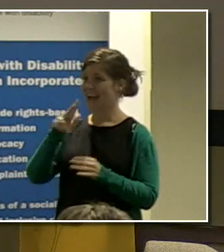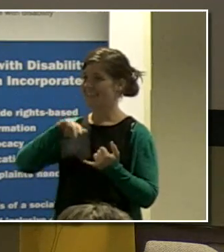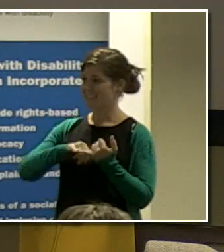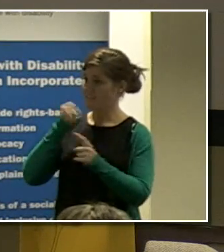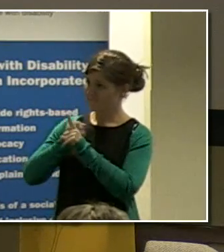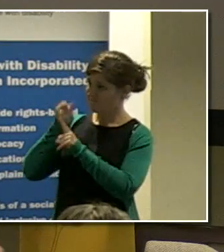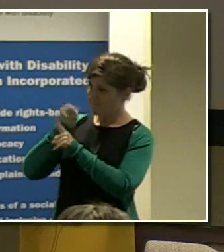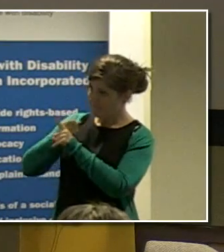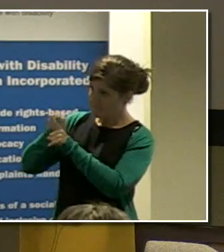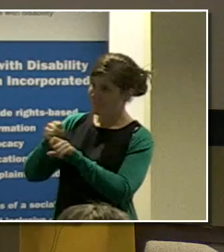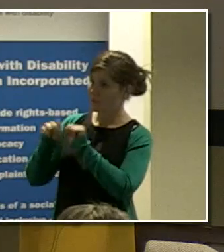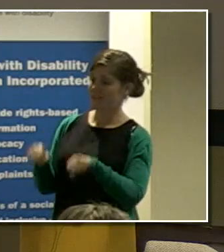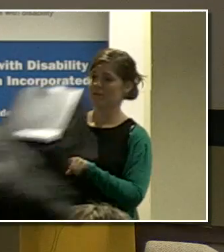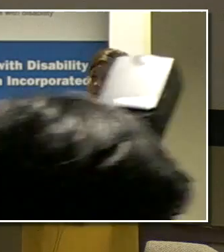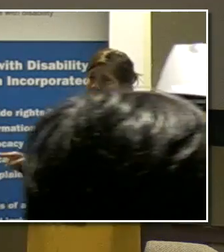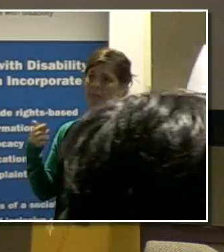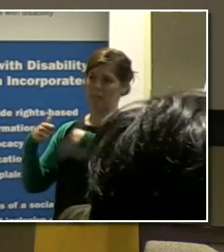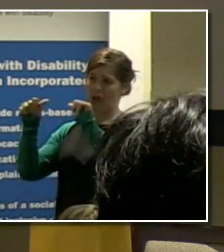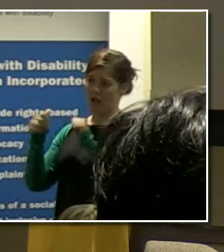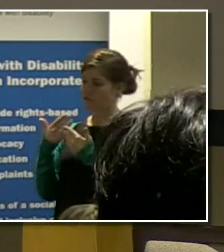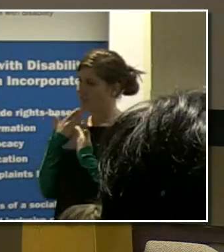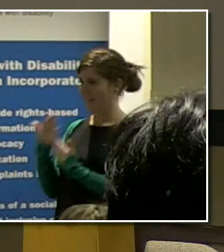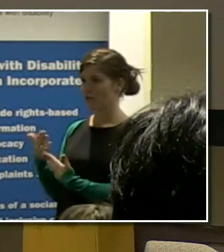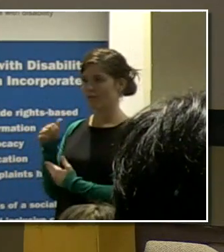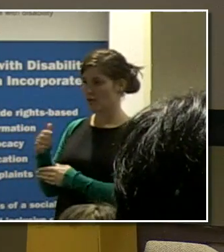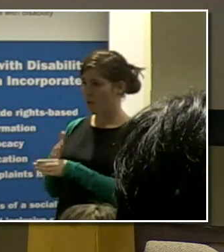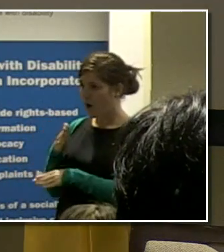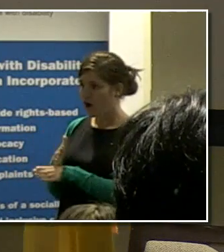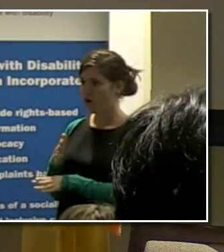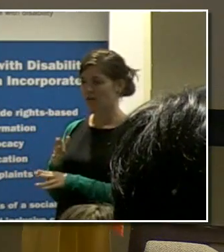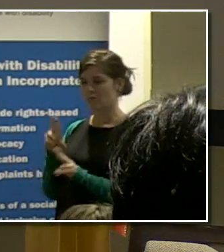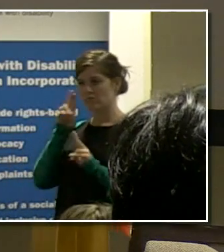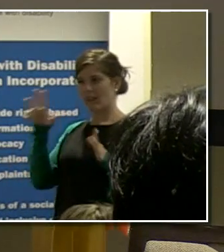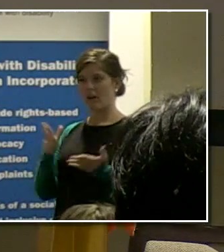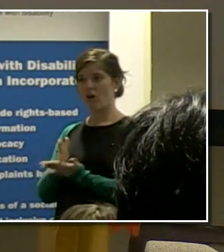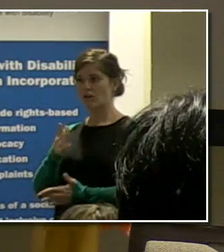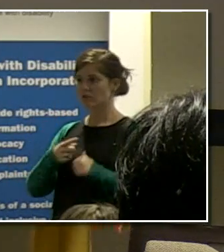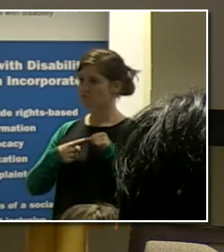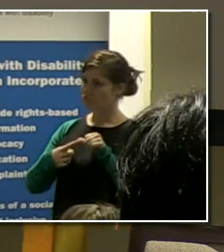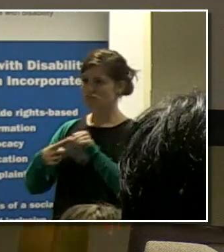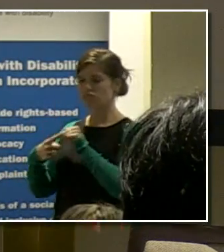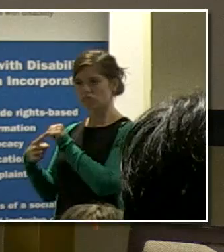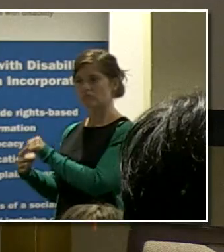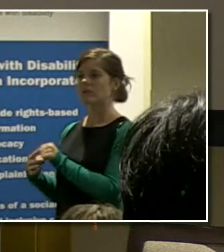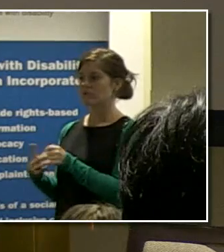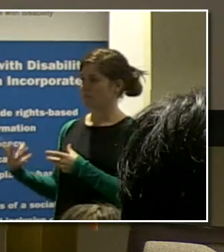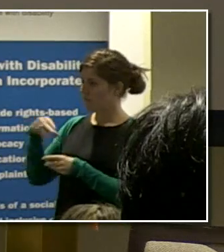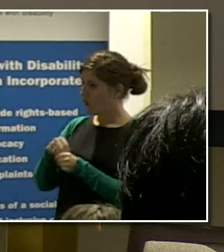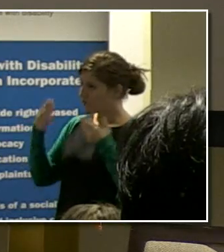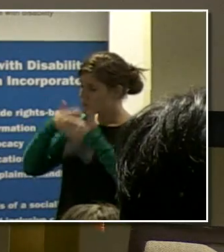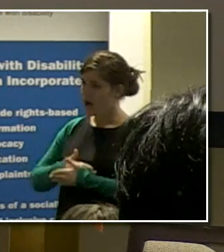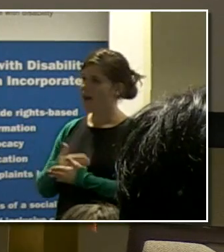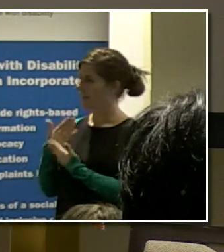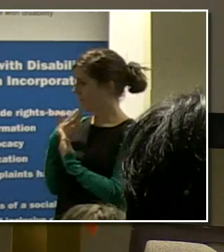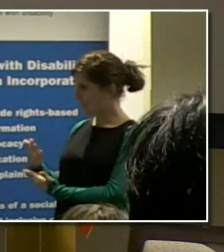So thank you for everything that you do, for your transparency, and for being part of tonight's event. We have a